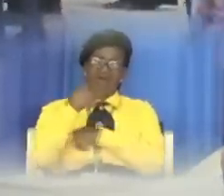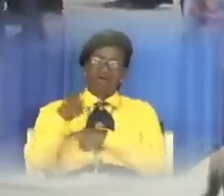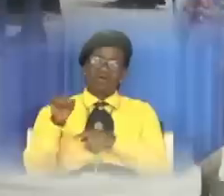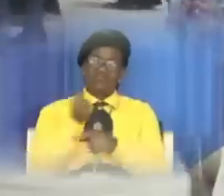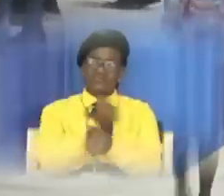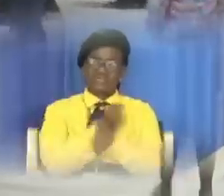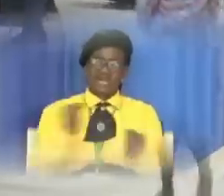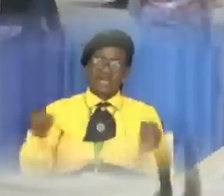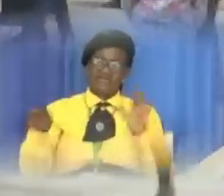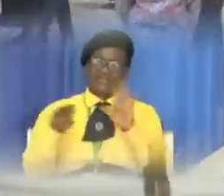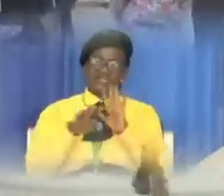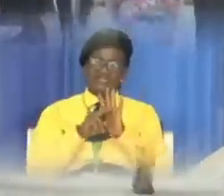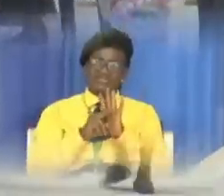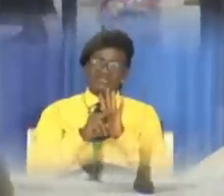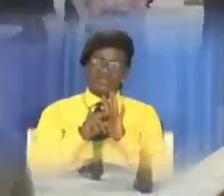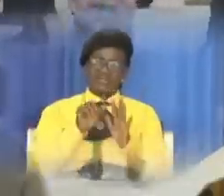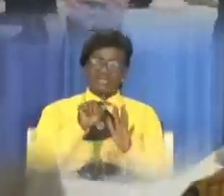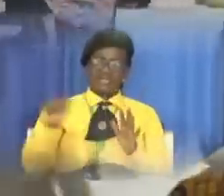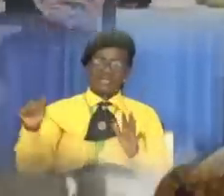Thank you, Father.